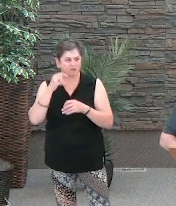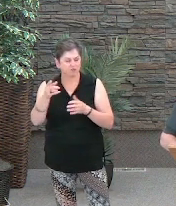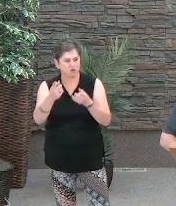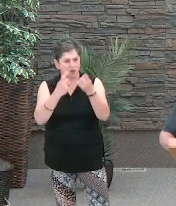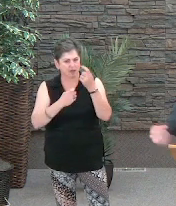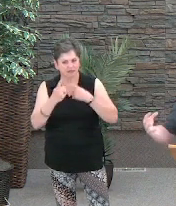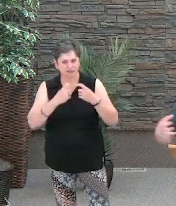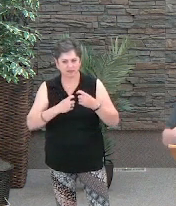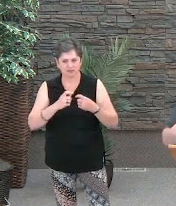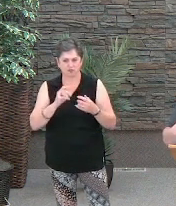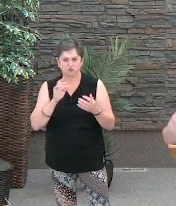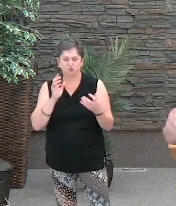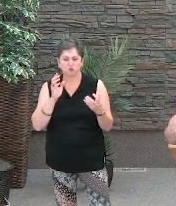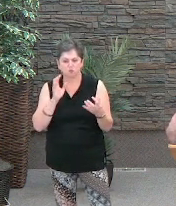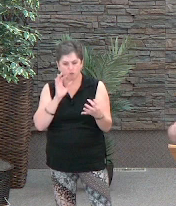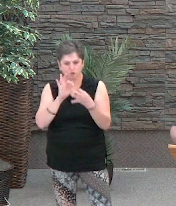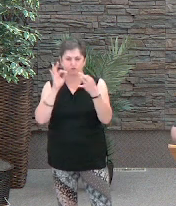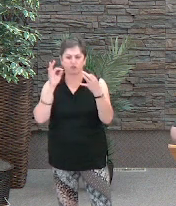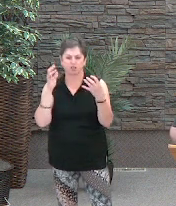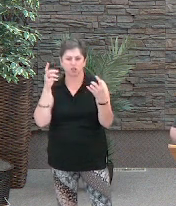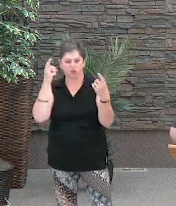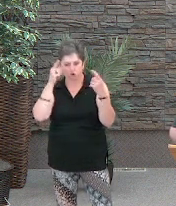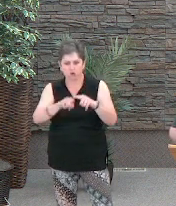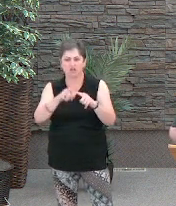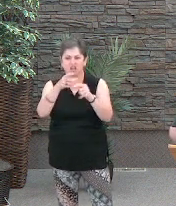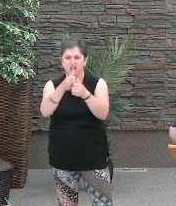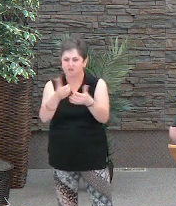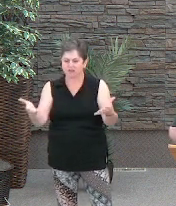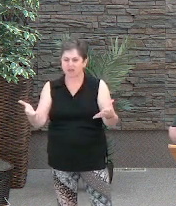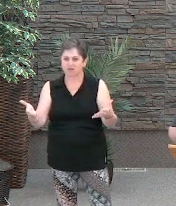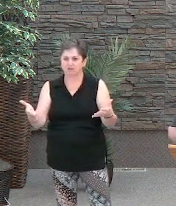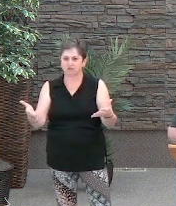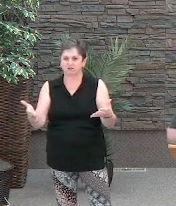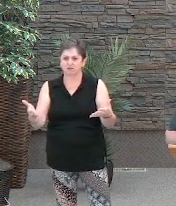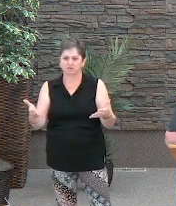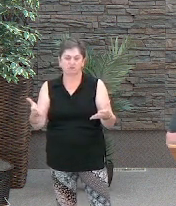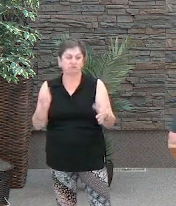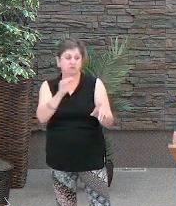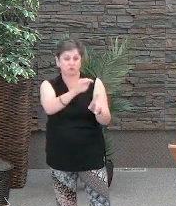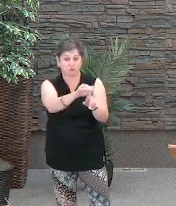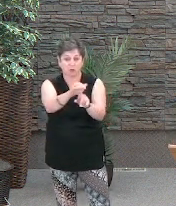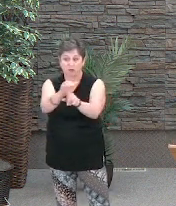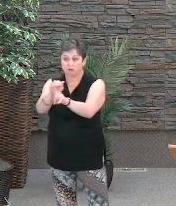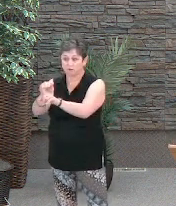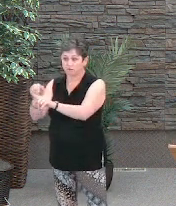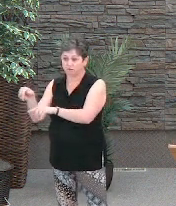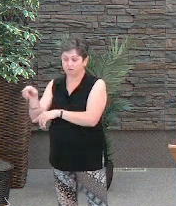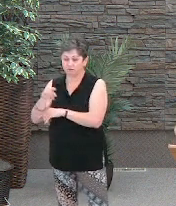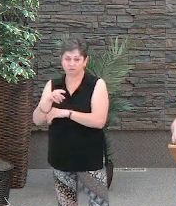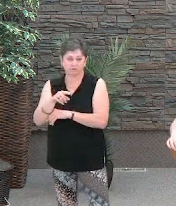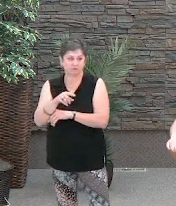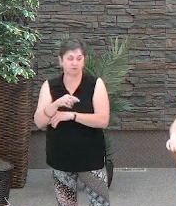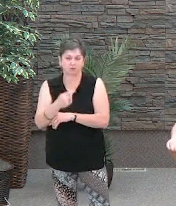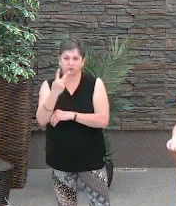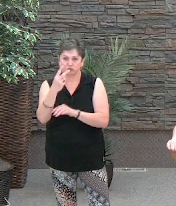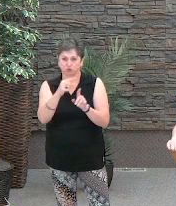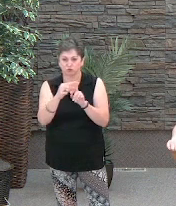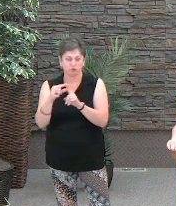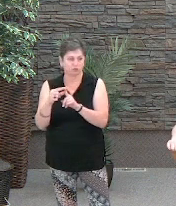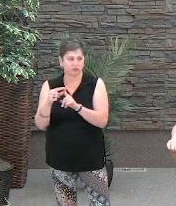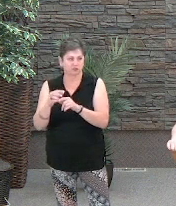ask us to perfectly agree on literally everything, let me remind you of two